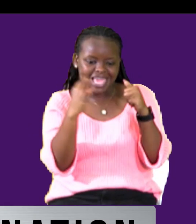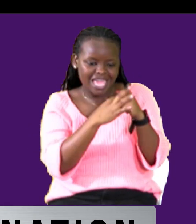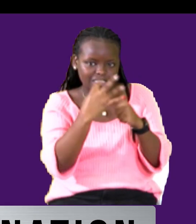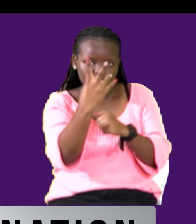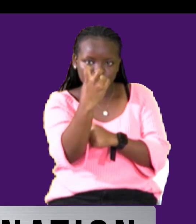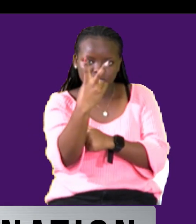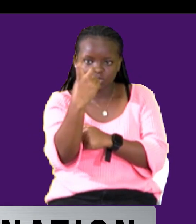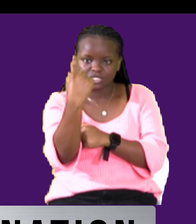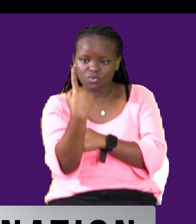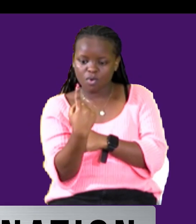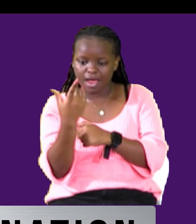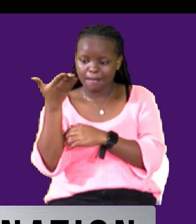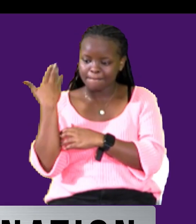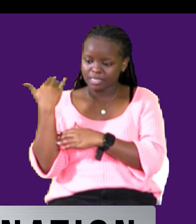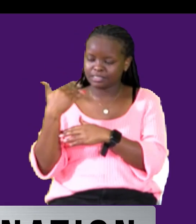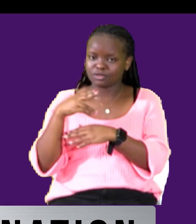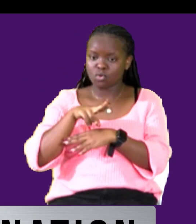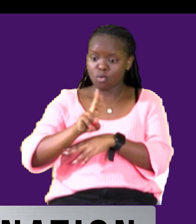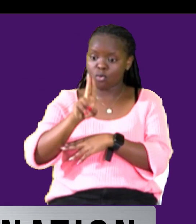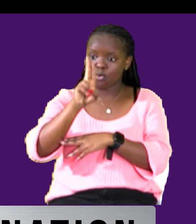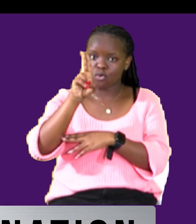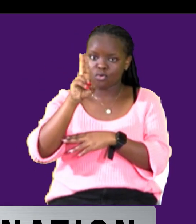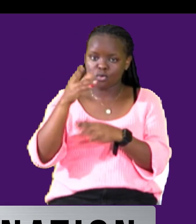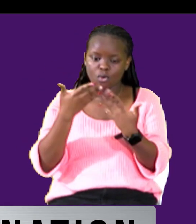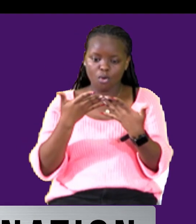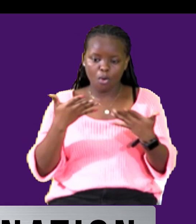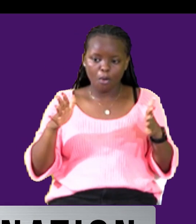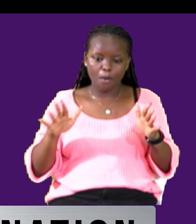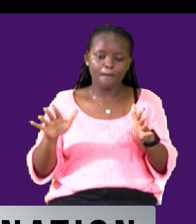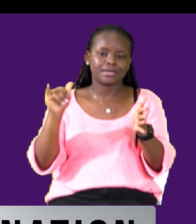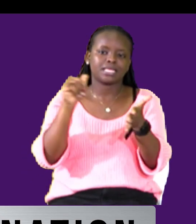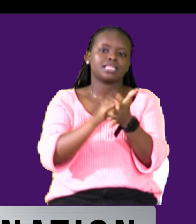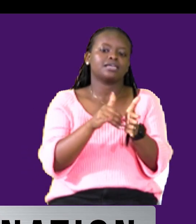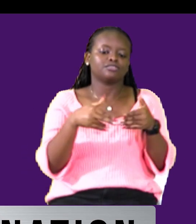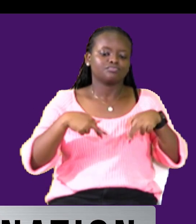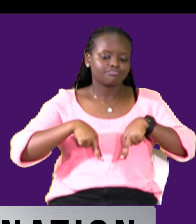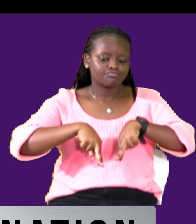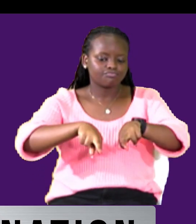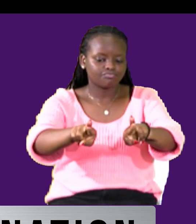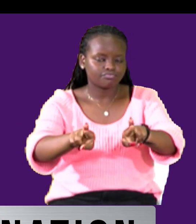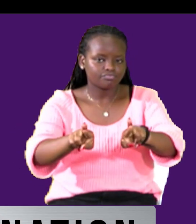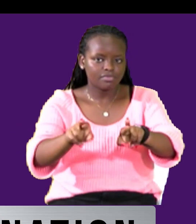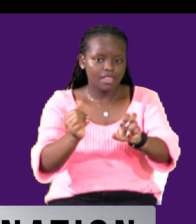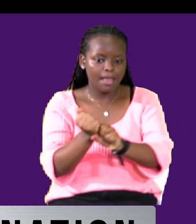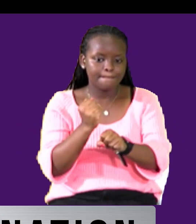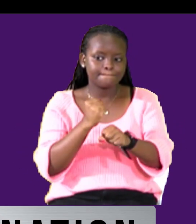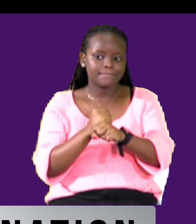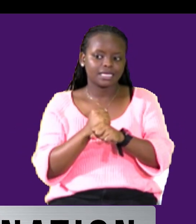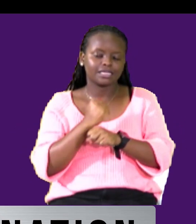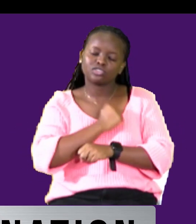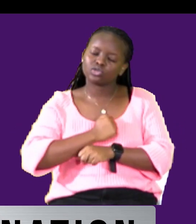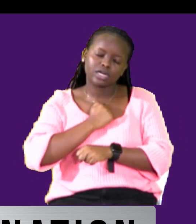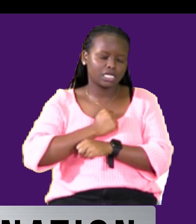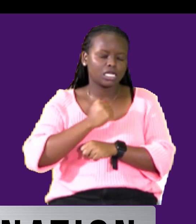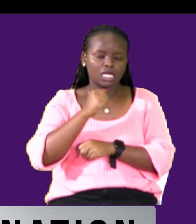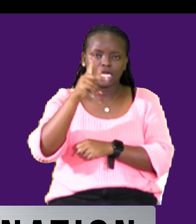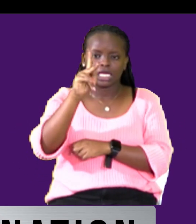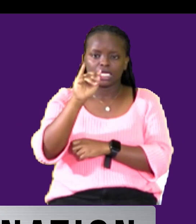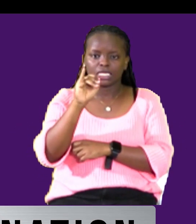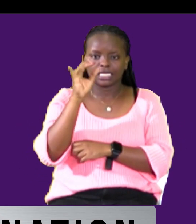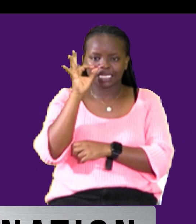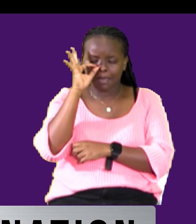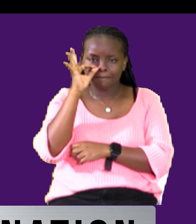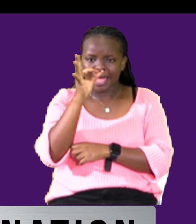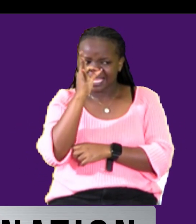our former president was the one that opened that road. Na ilikuwa Mwai Kibaki ndiye alitengenezanga hiyo